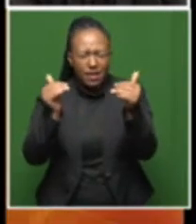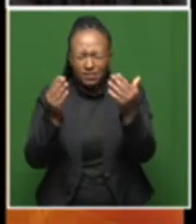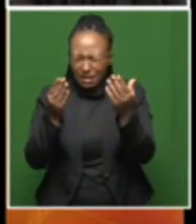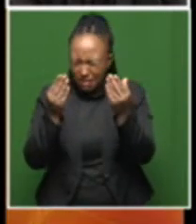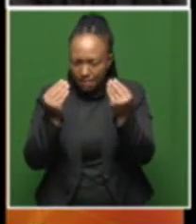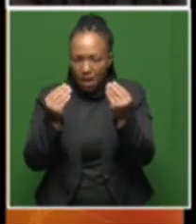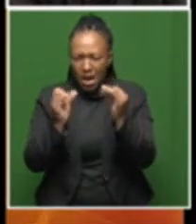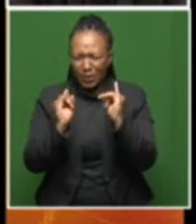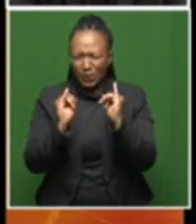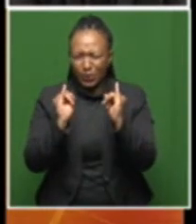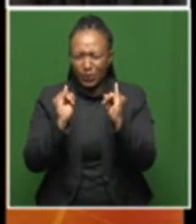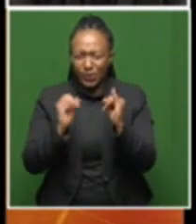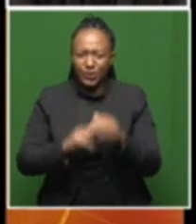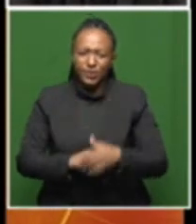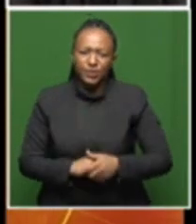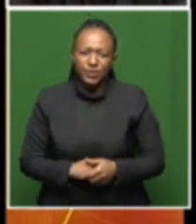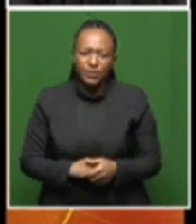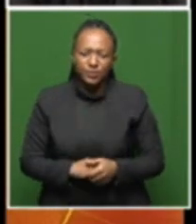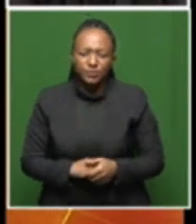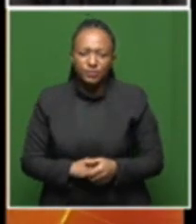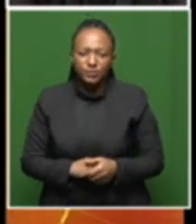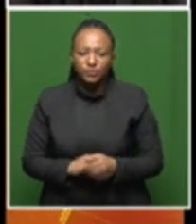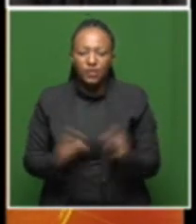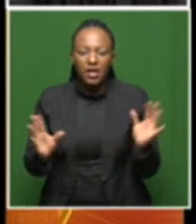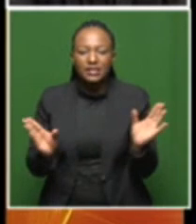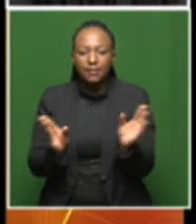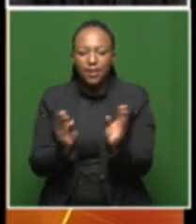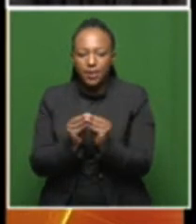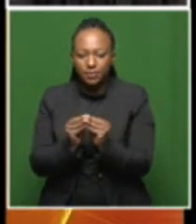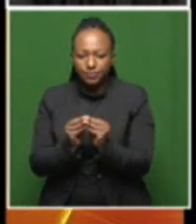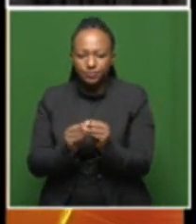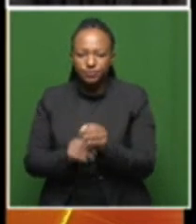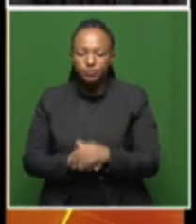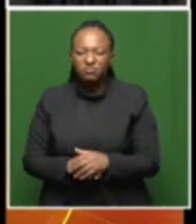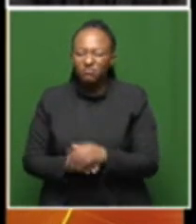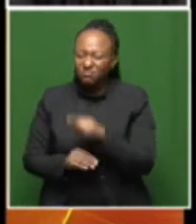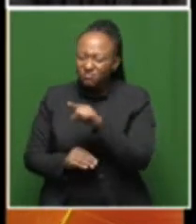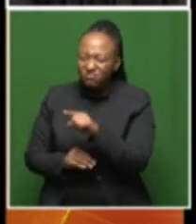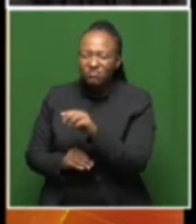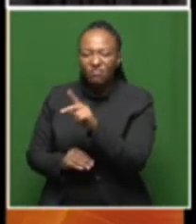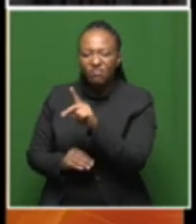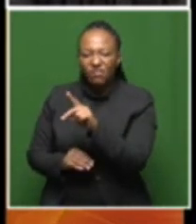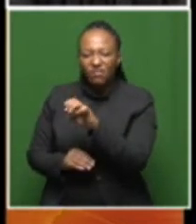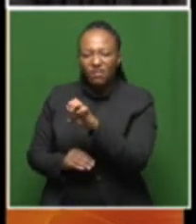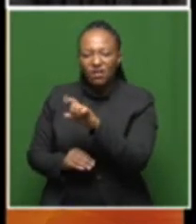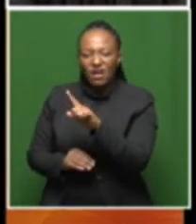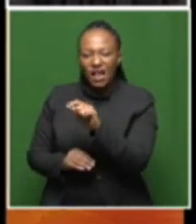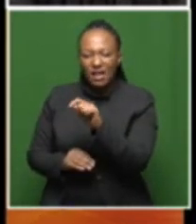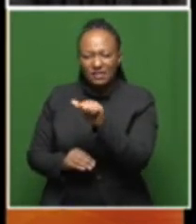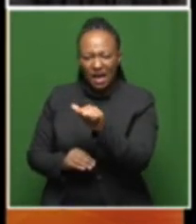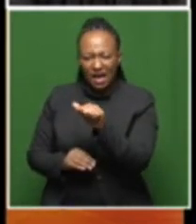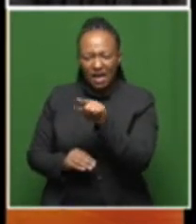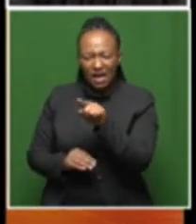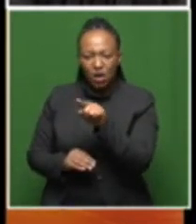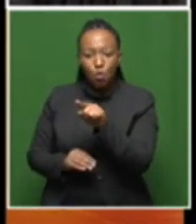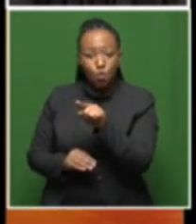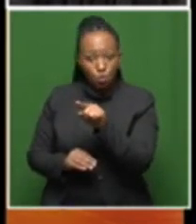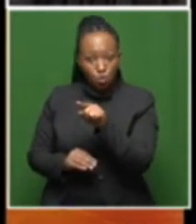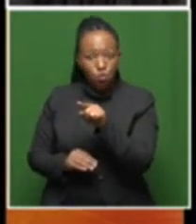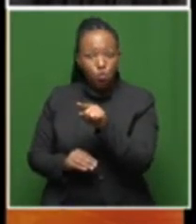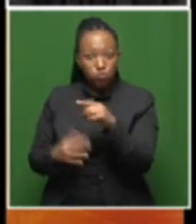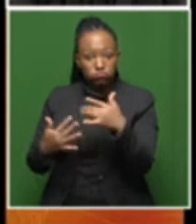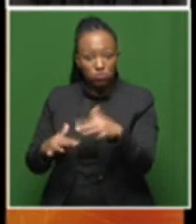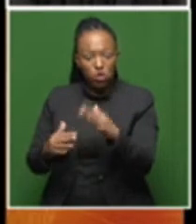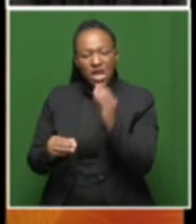history. So just to summarize what's the Delta variant we know is very fast advancing knowledge